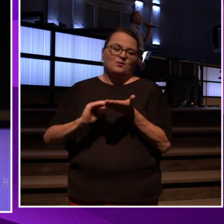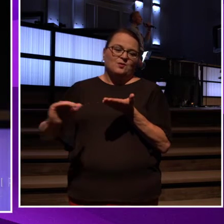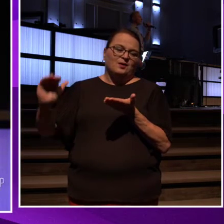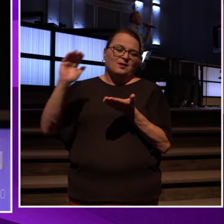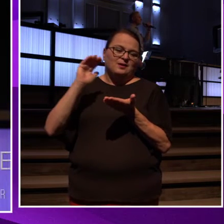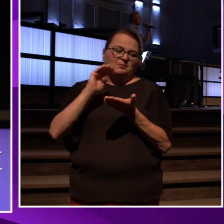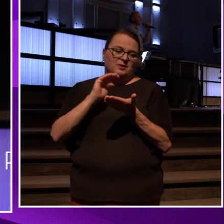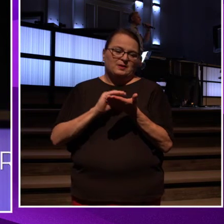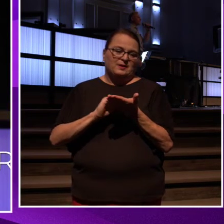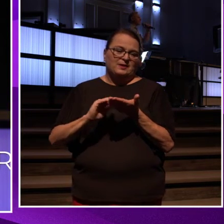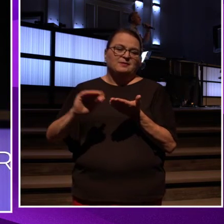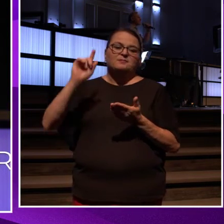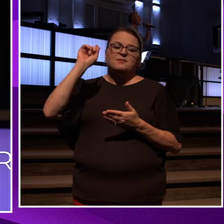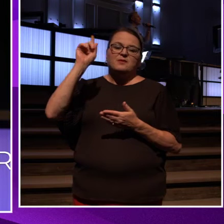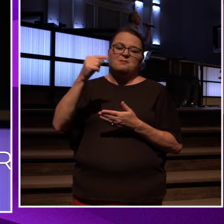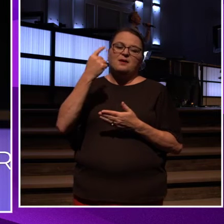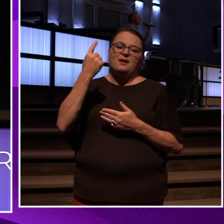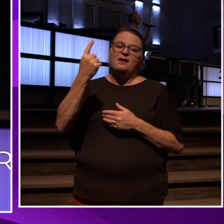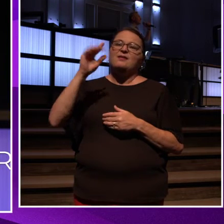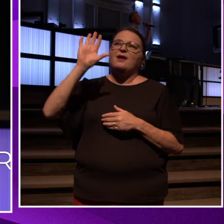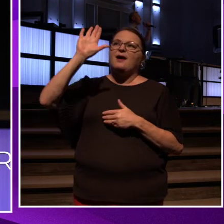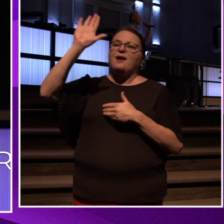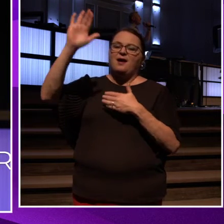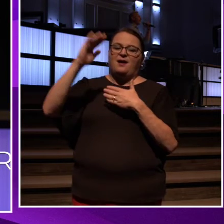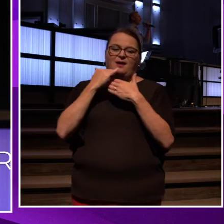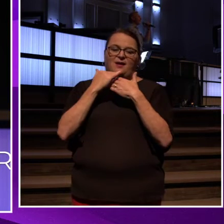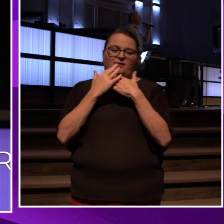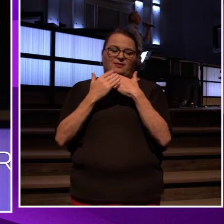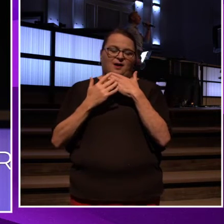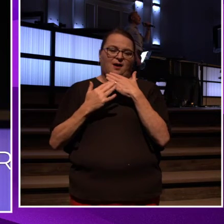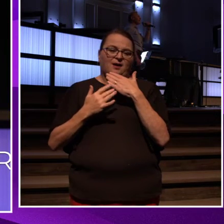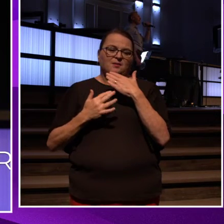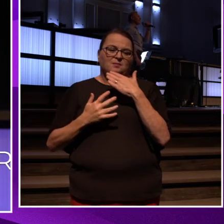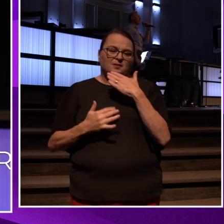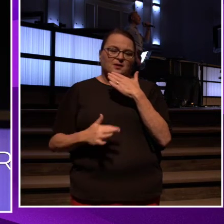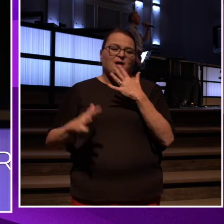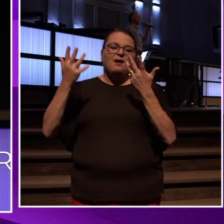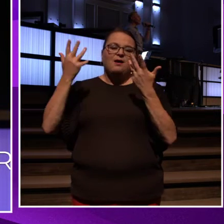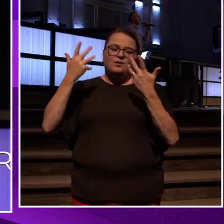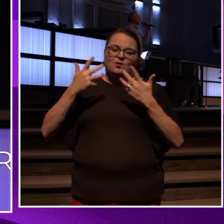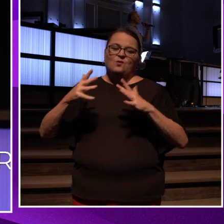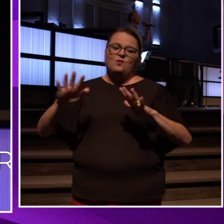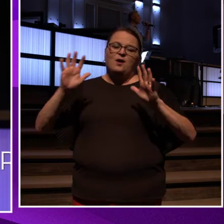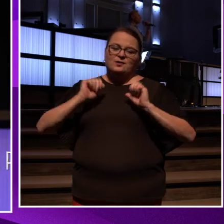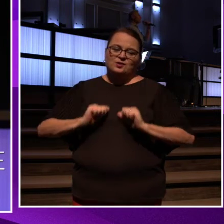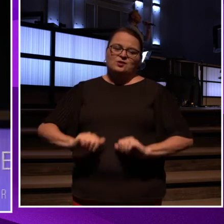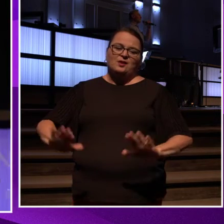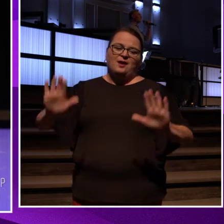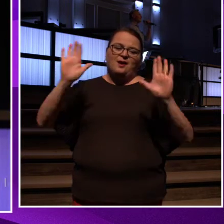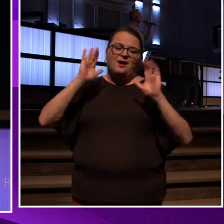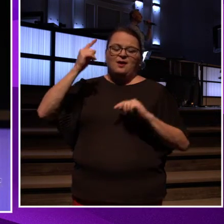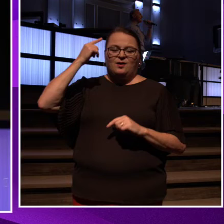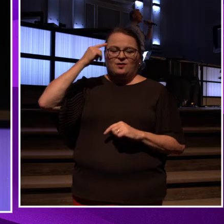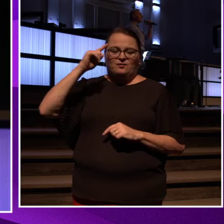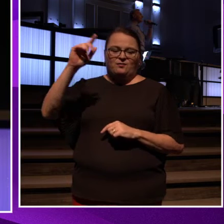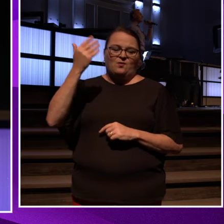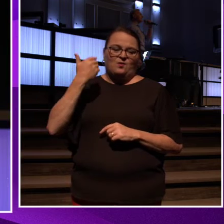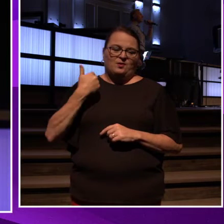Thank you for joining us today at Central. We as a church are committed to connecting people to Jesus